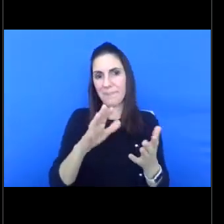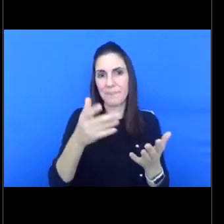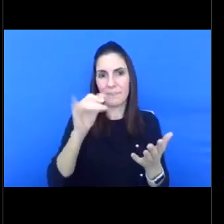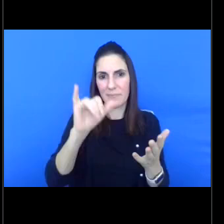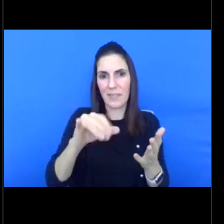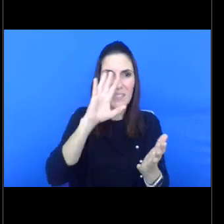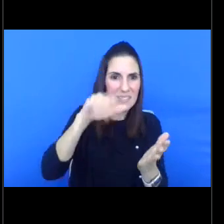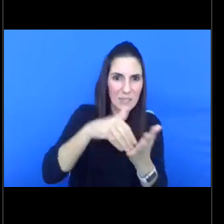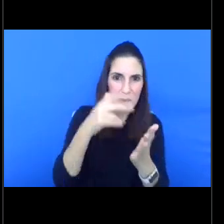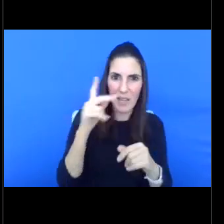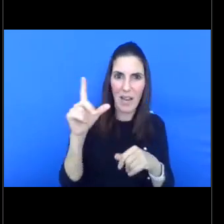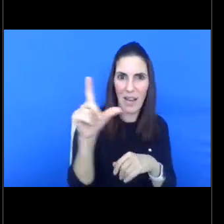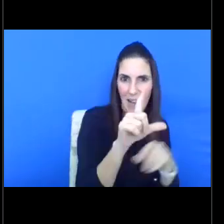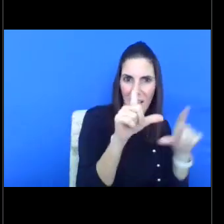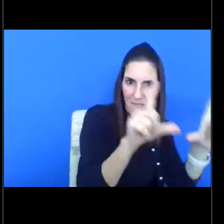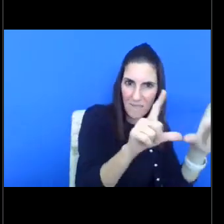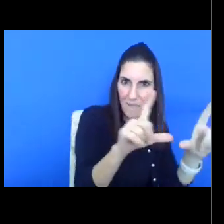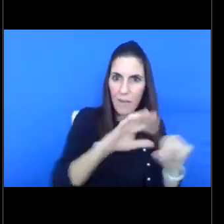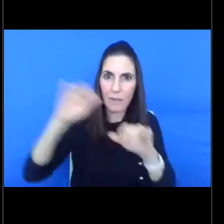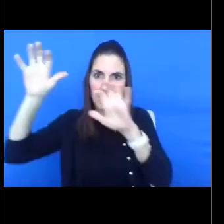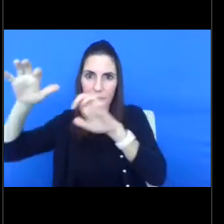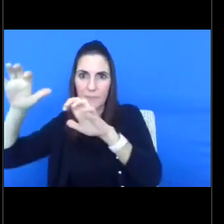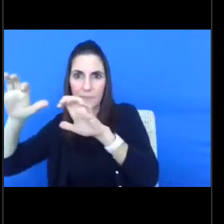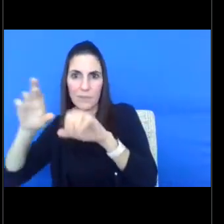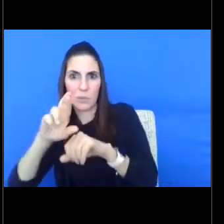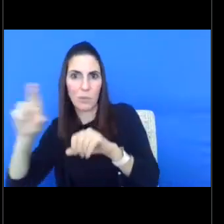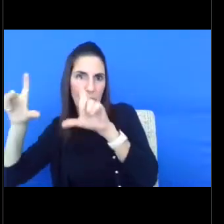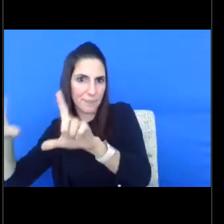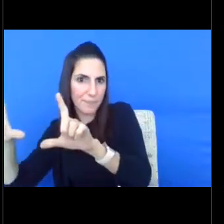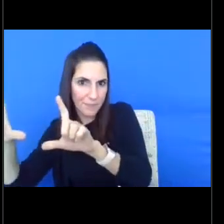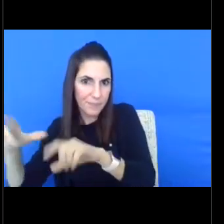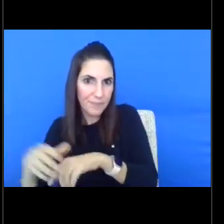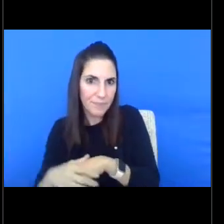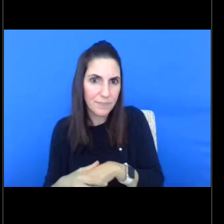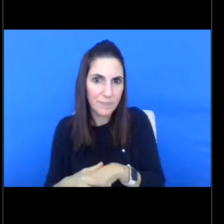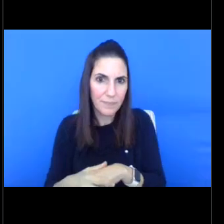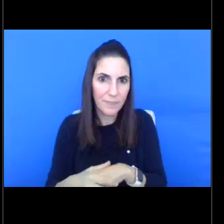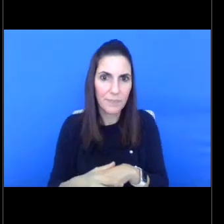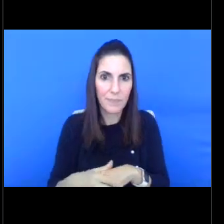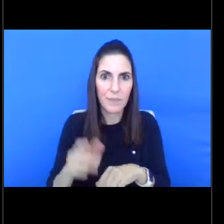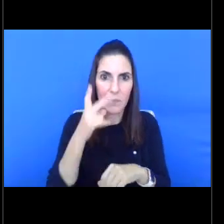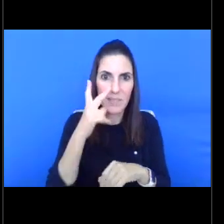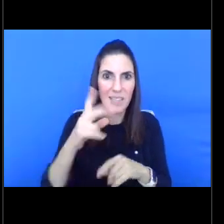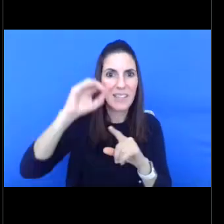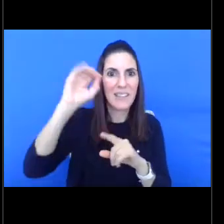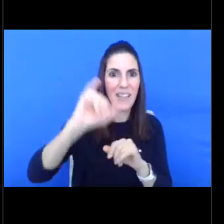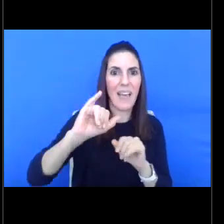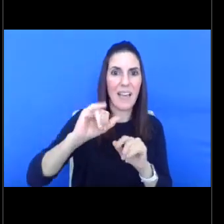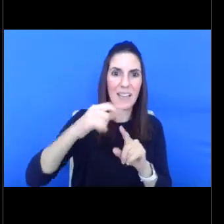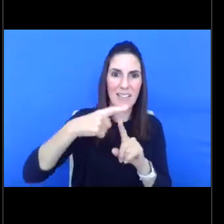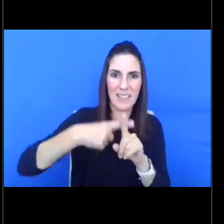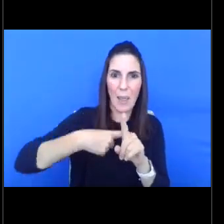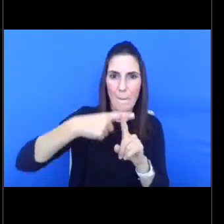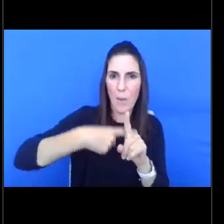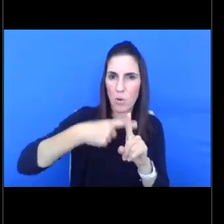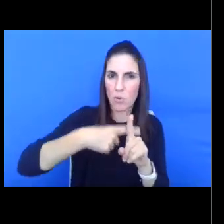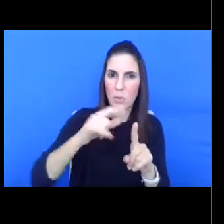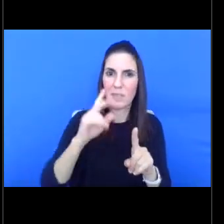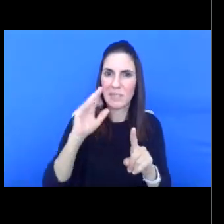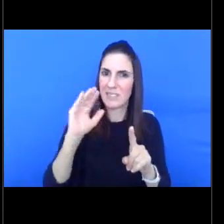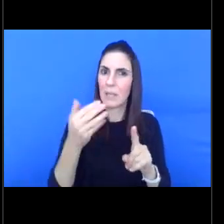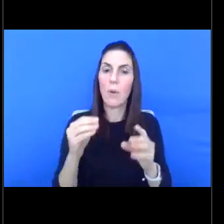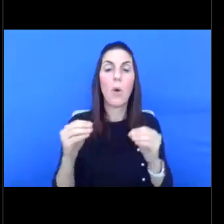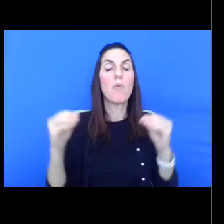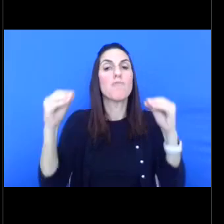left, the precipitation outlook on the right. Going to the temperature outlook, looks like we're going to be well above normal for